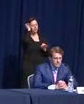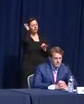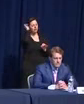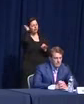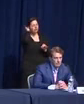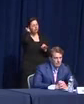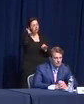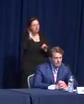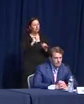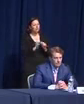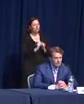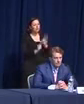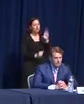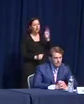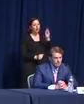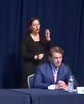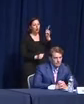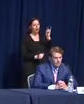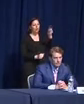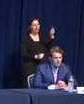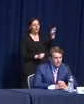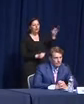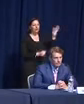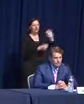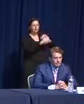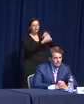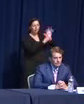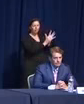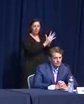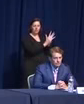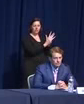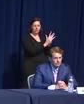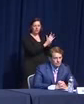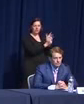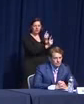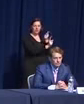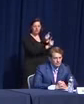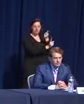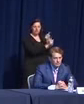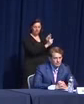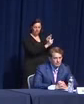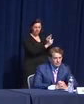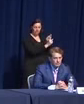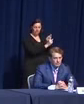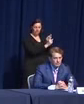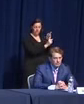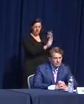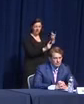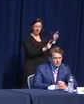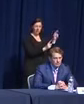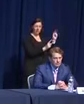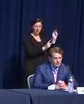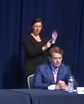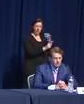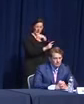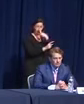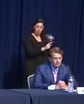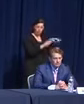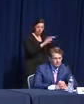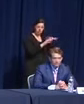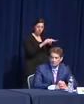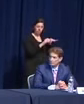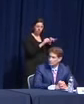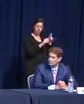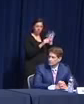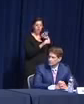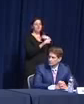is COVID-19, and I'm gonna look at Dr. Tan, because she's our medical expert, is a droplet infection,